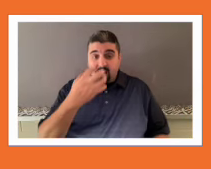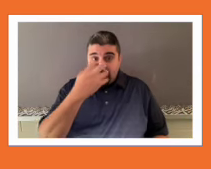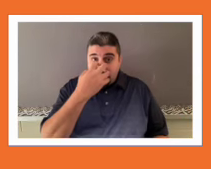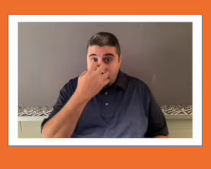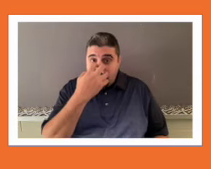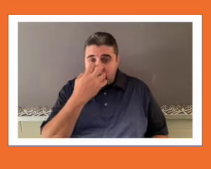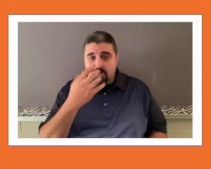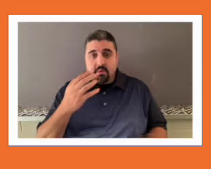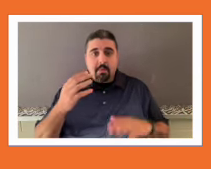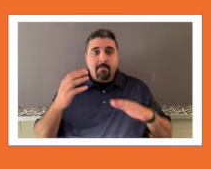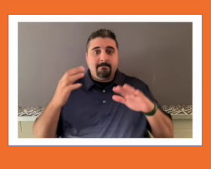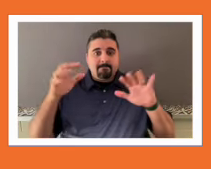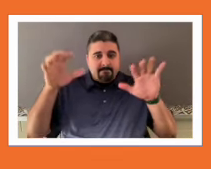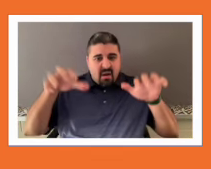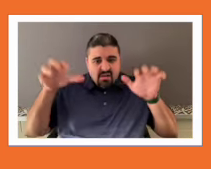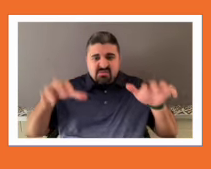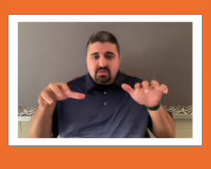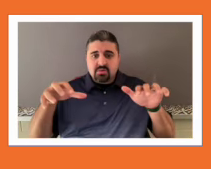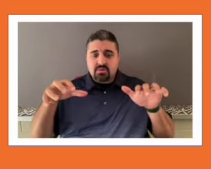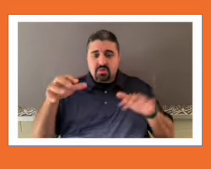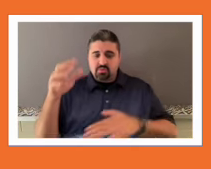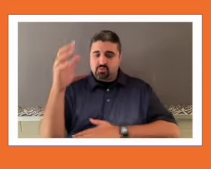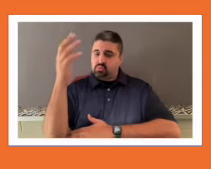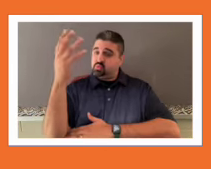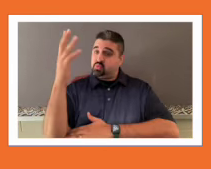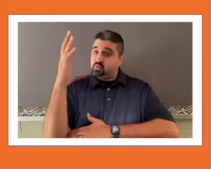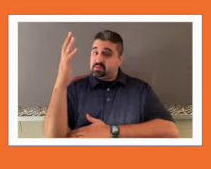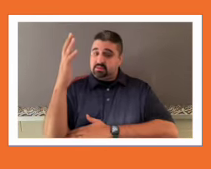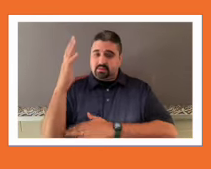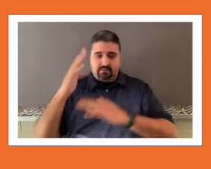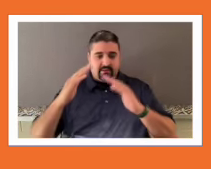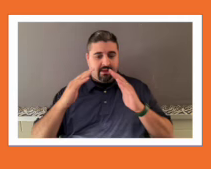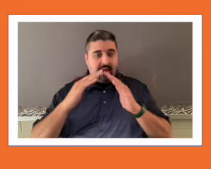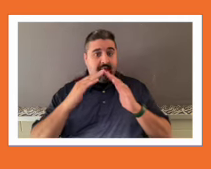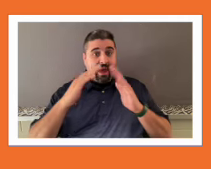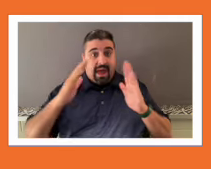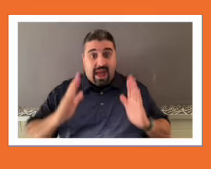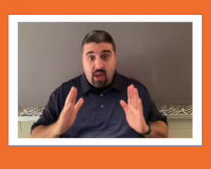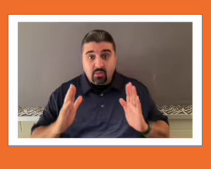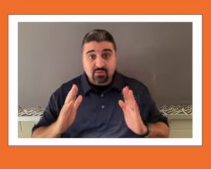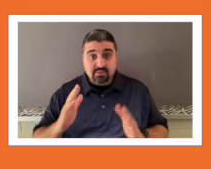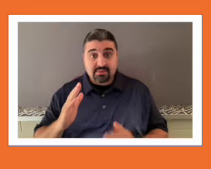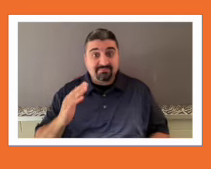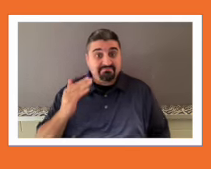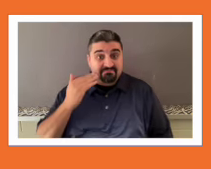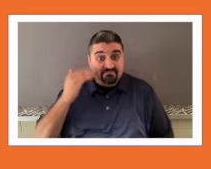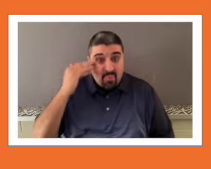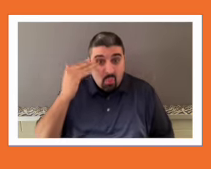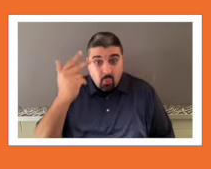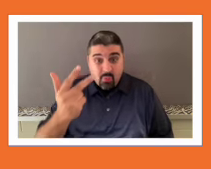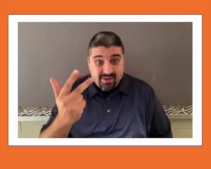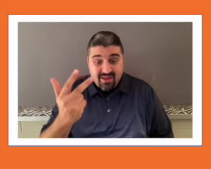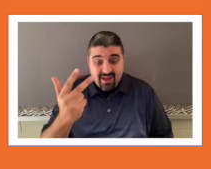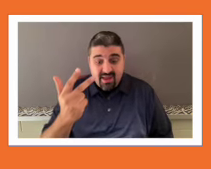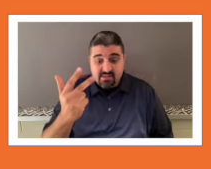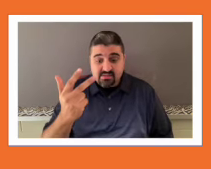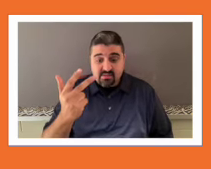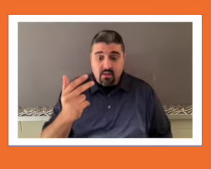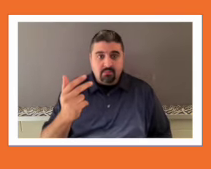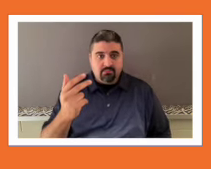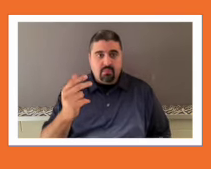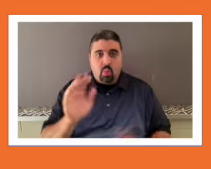Harry had painted a clown, a house, a tree, and a monster with 3